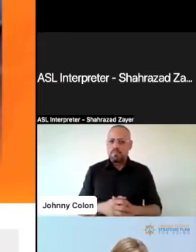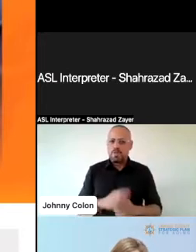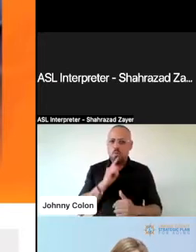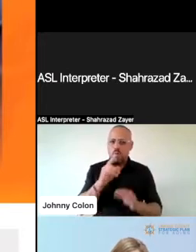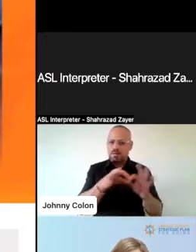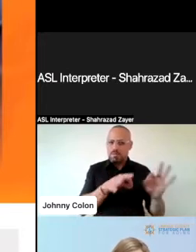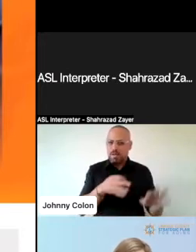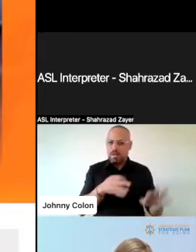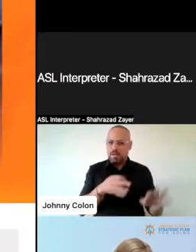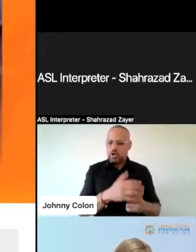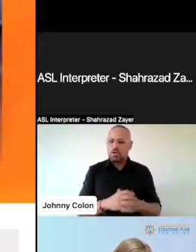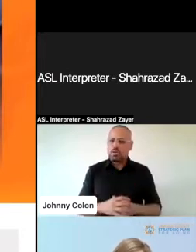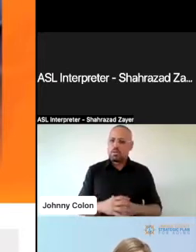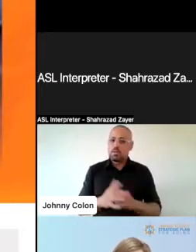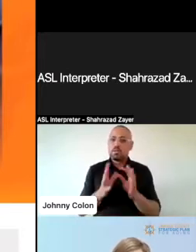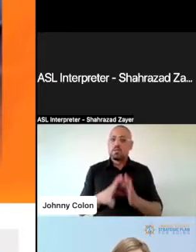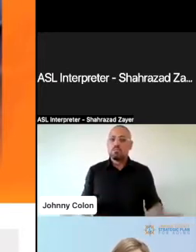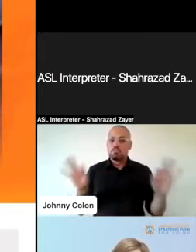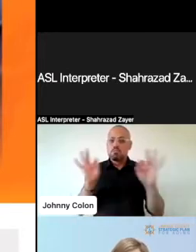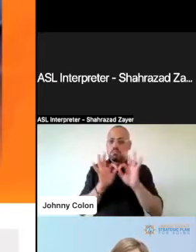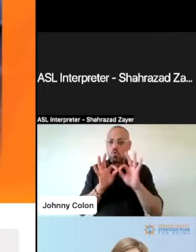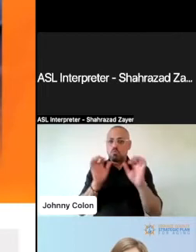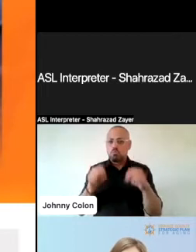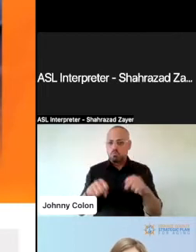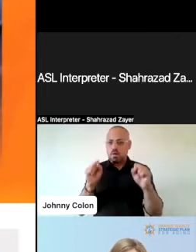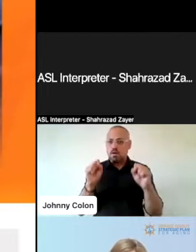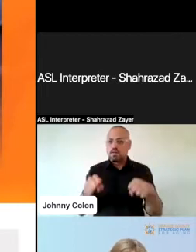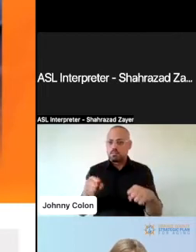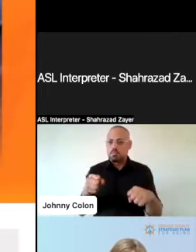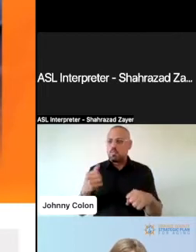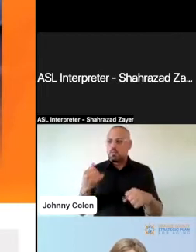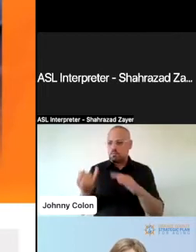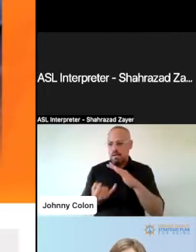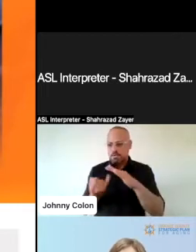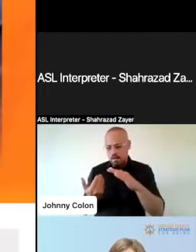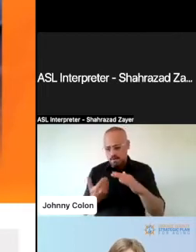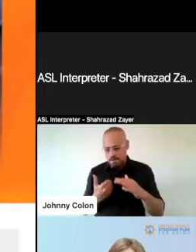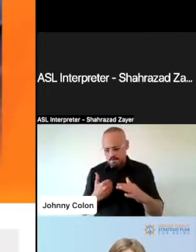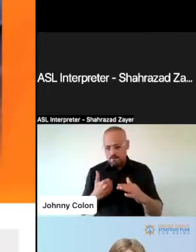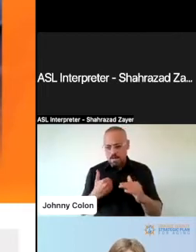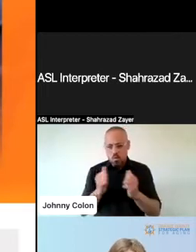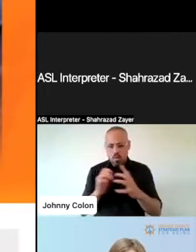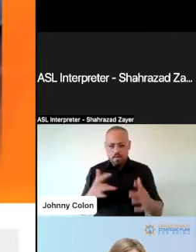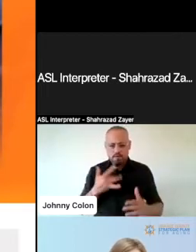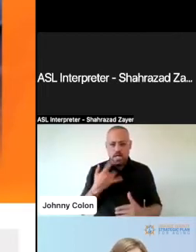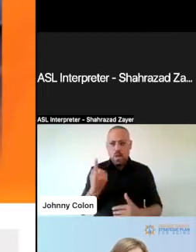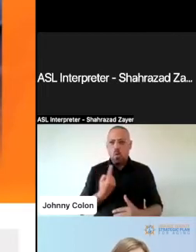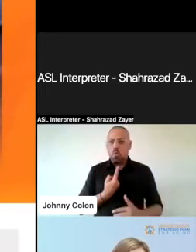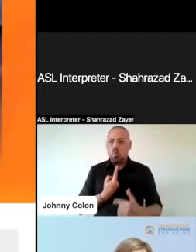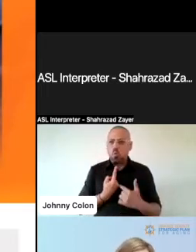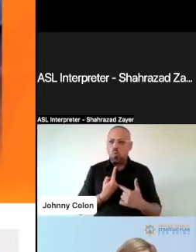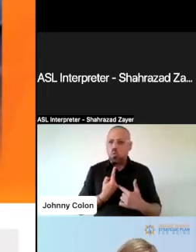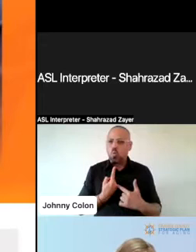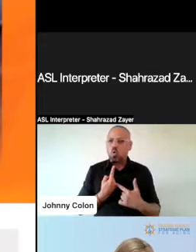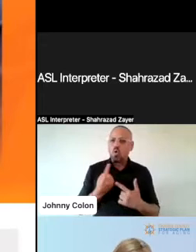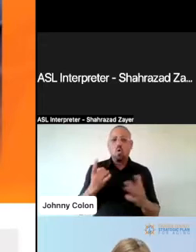here. Importantly, it is possible to be isolated without feeling lonely, or to